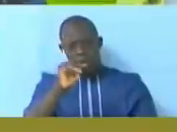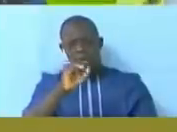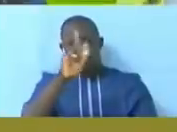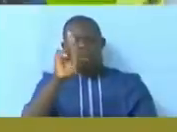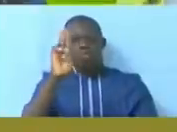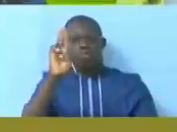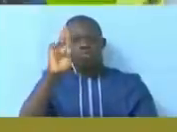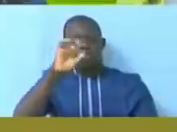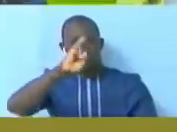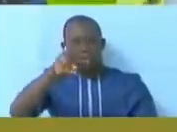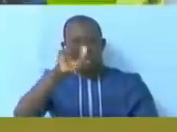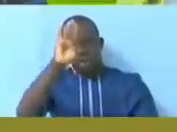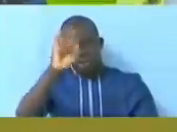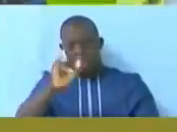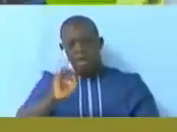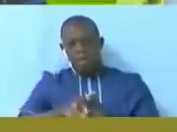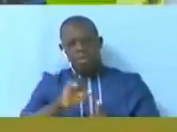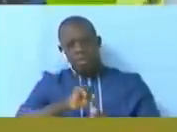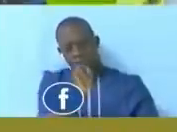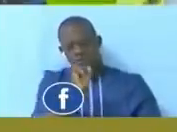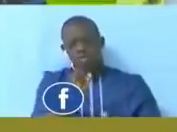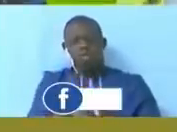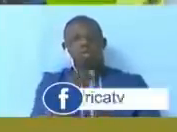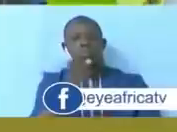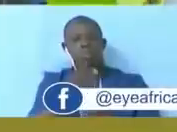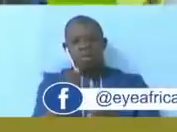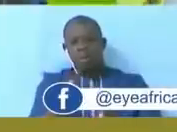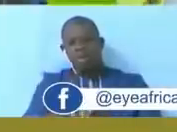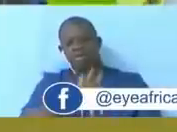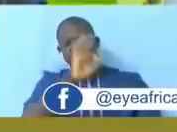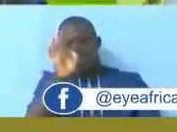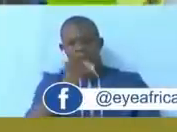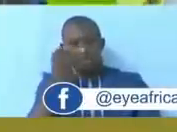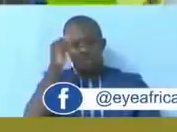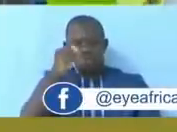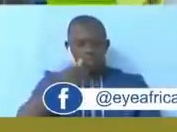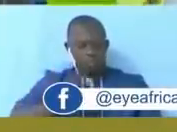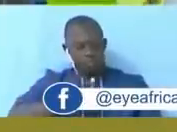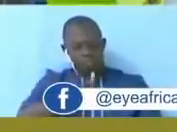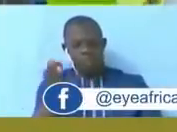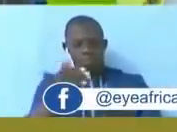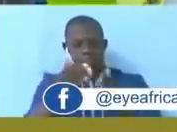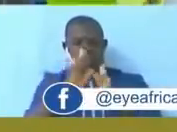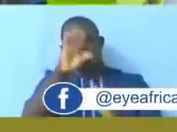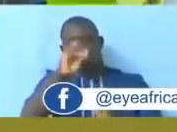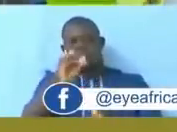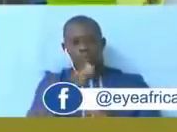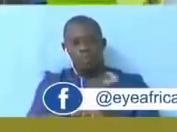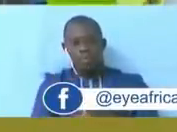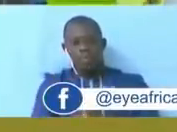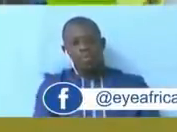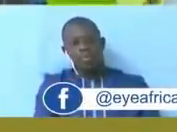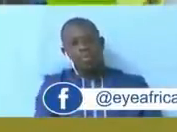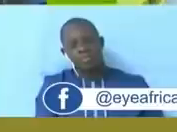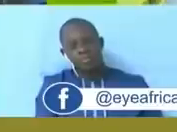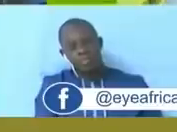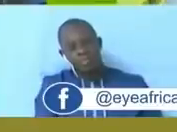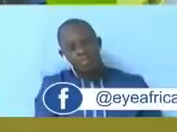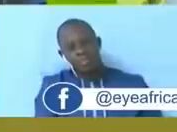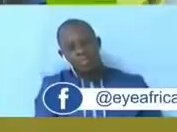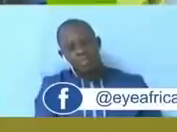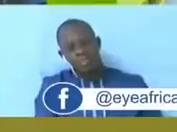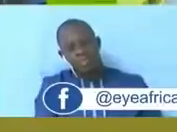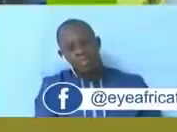with arrogance. Aya kenin telimbali ya fonkono jaw ya kono sangaro sangaro. I left